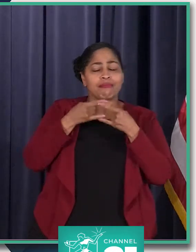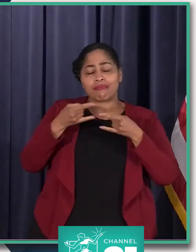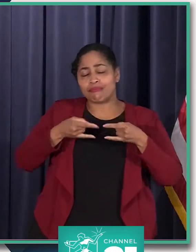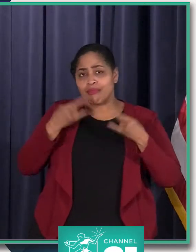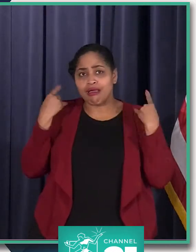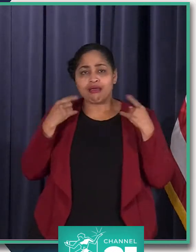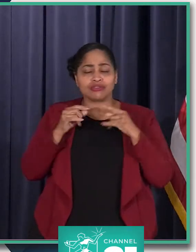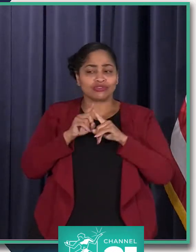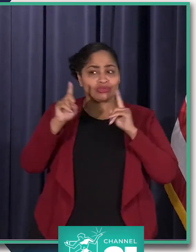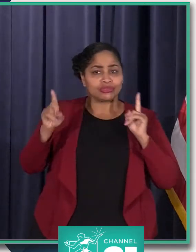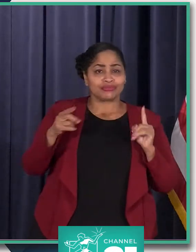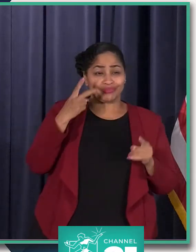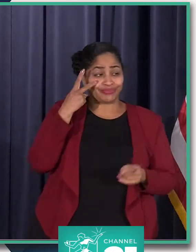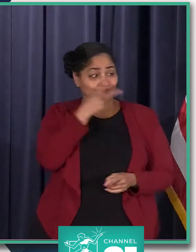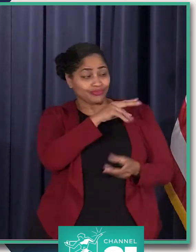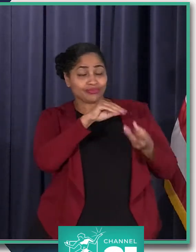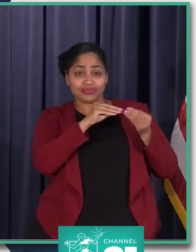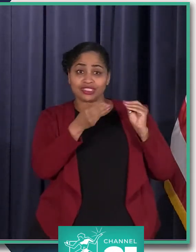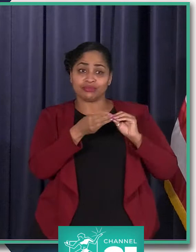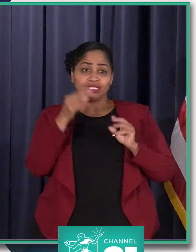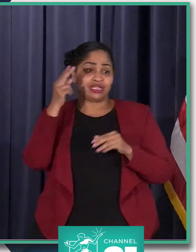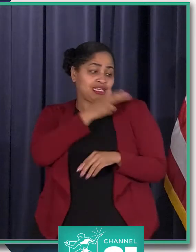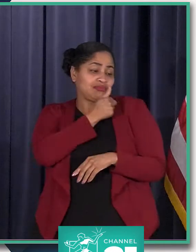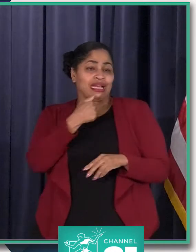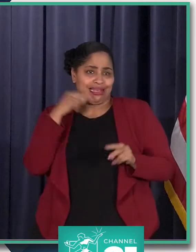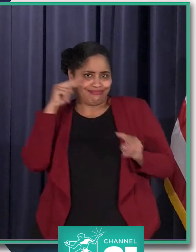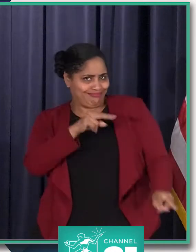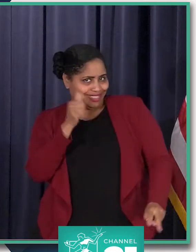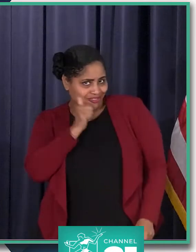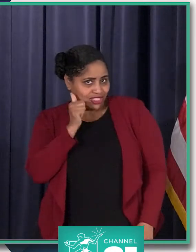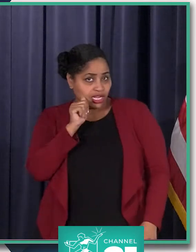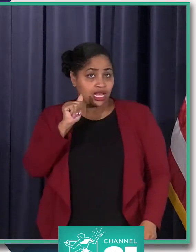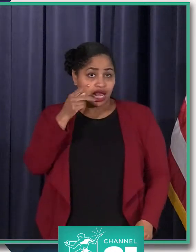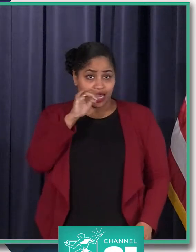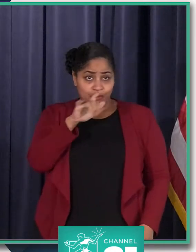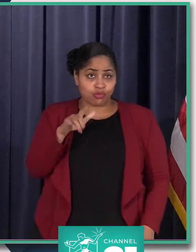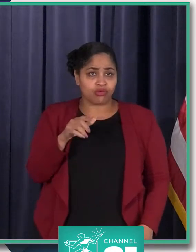what's happening in the hospitals, and this is what I look at every day, in April it